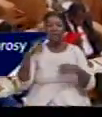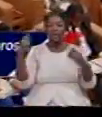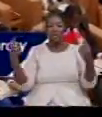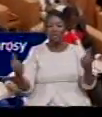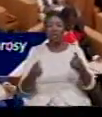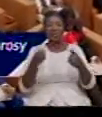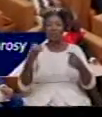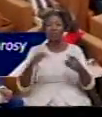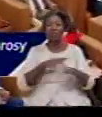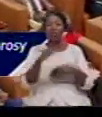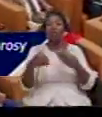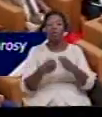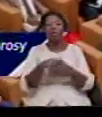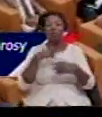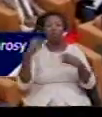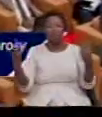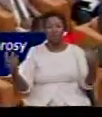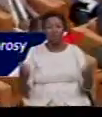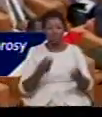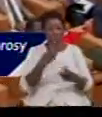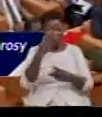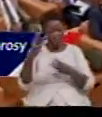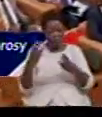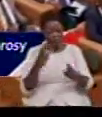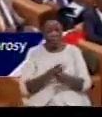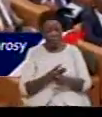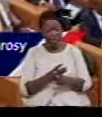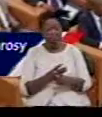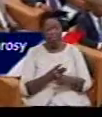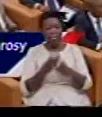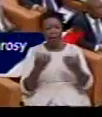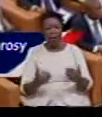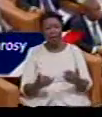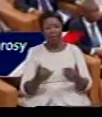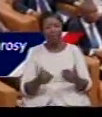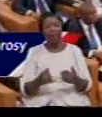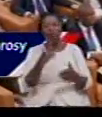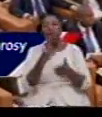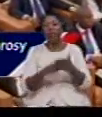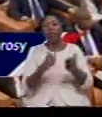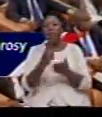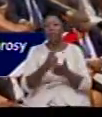What lesson from this side? What lesson do we learn from that? Anybody?